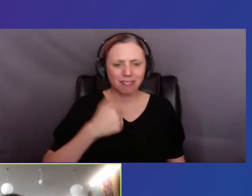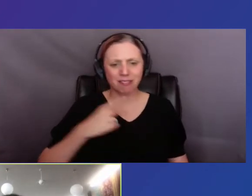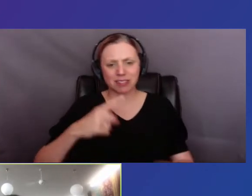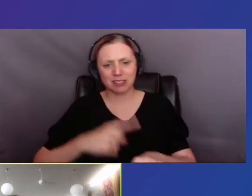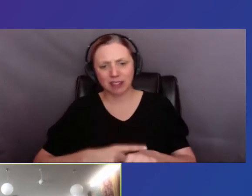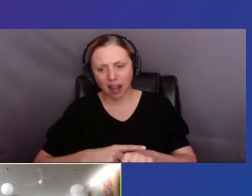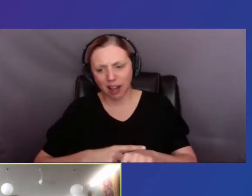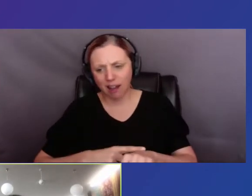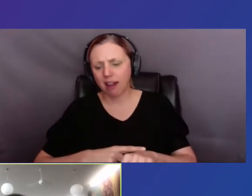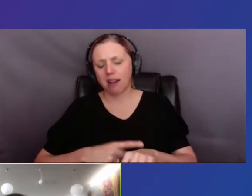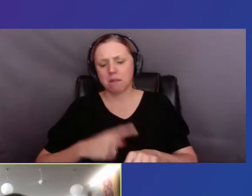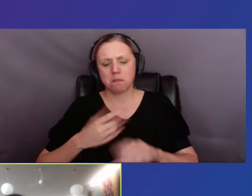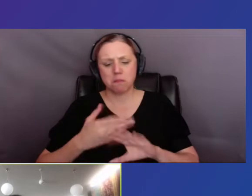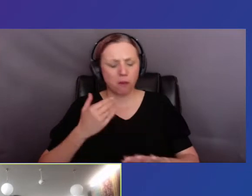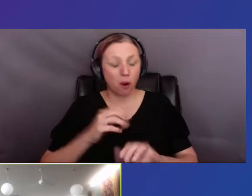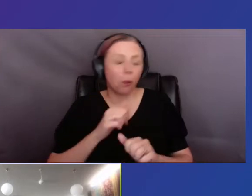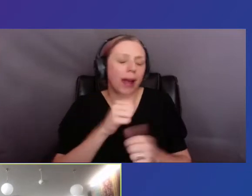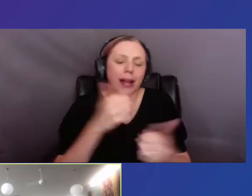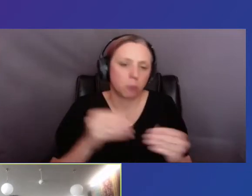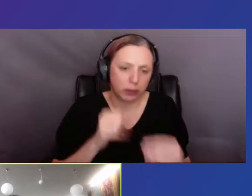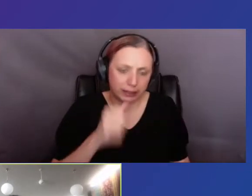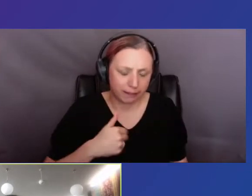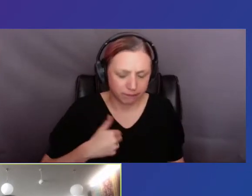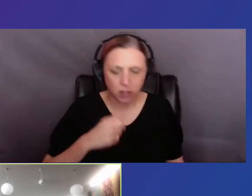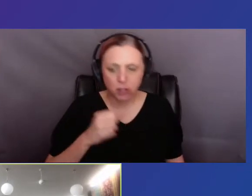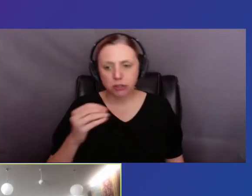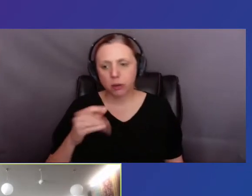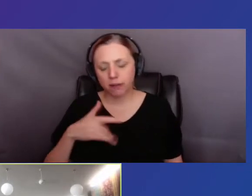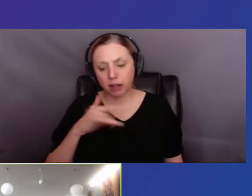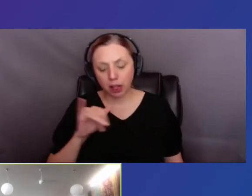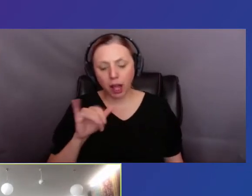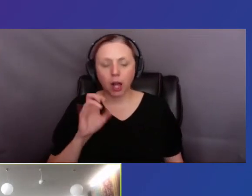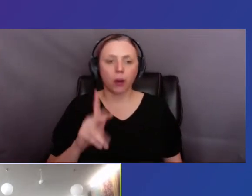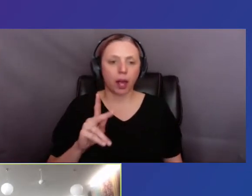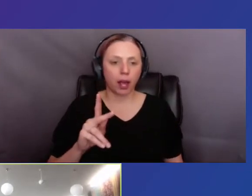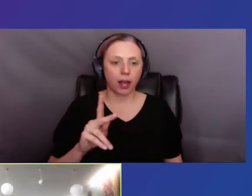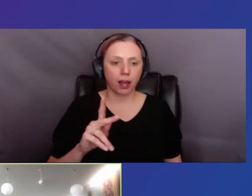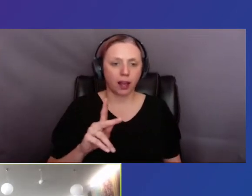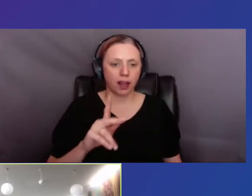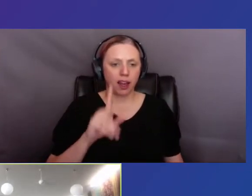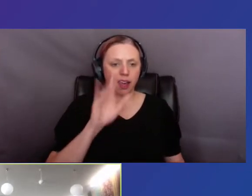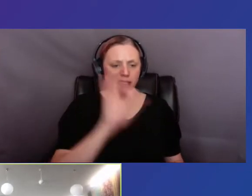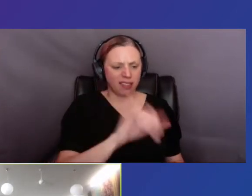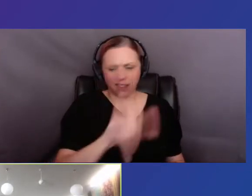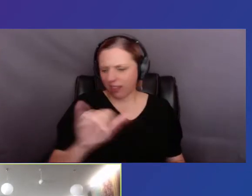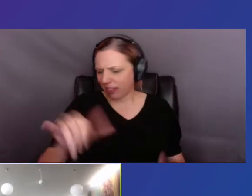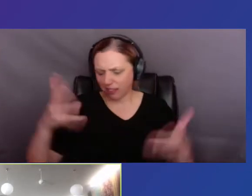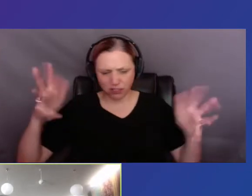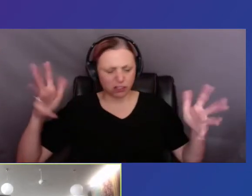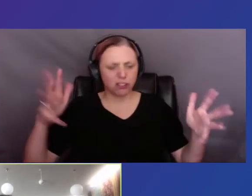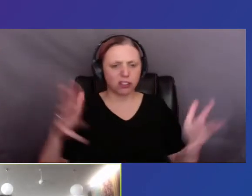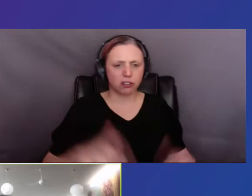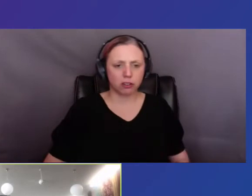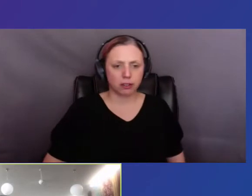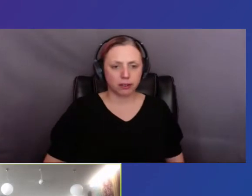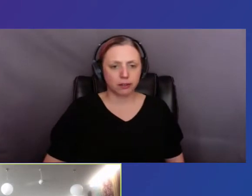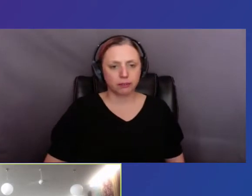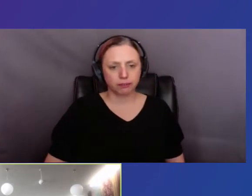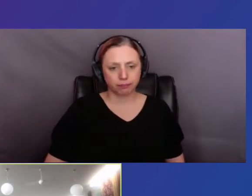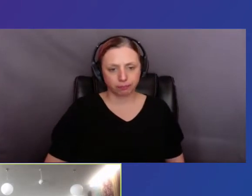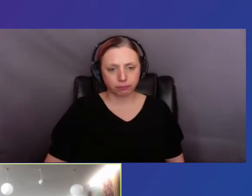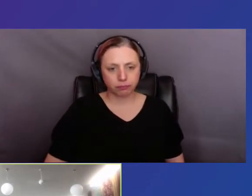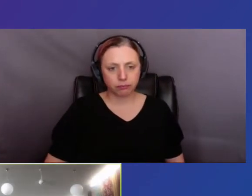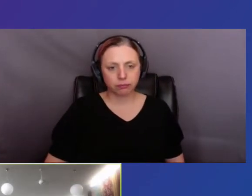indulgence anymore. And so it'd be like, look, just this, that, and the next. That's it. And it's